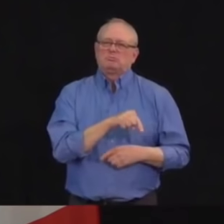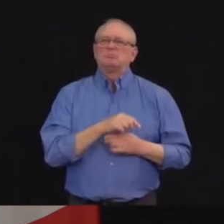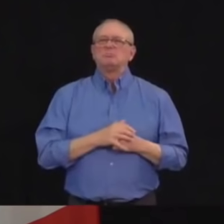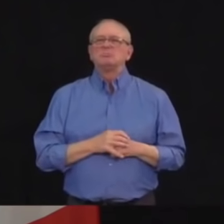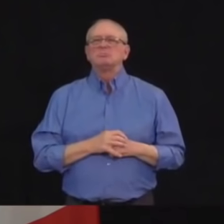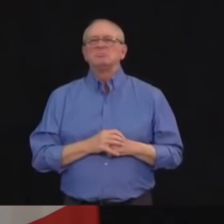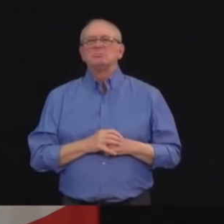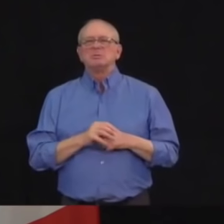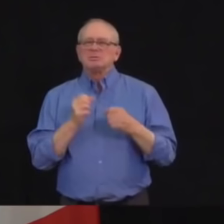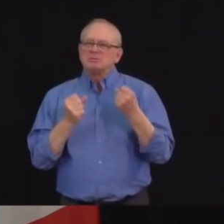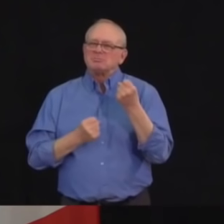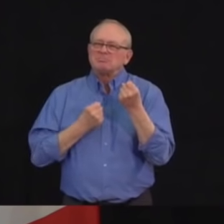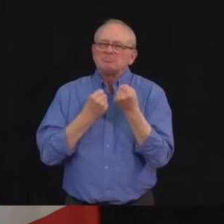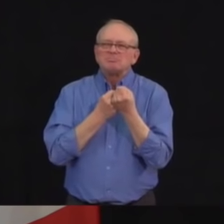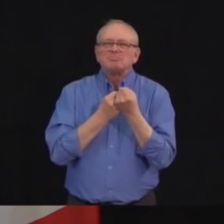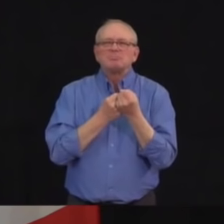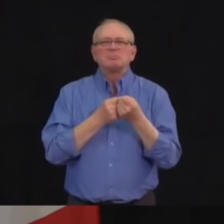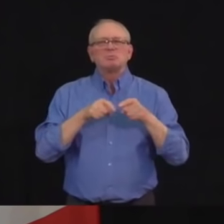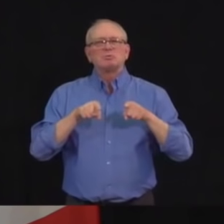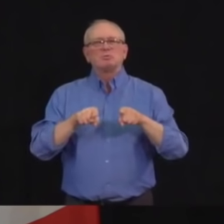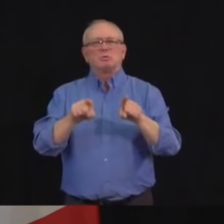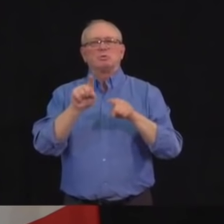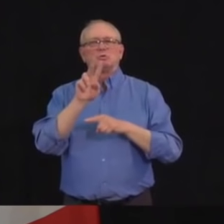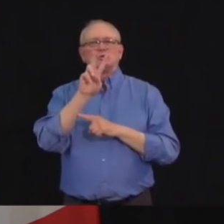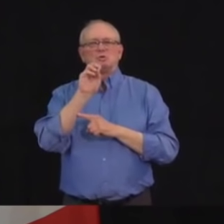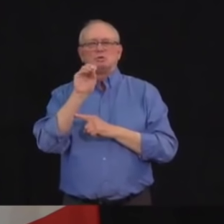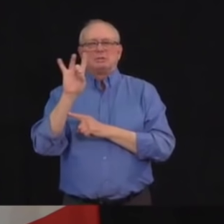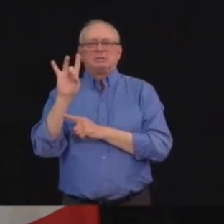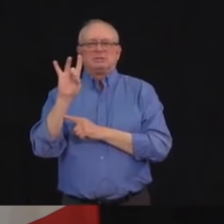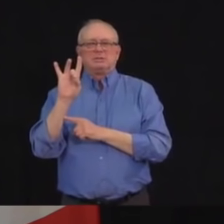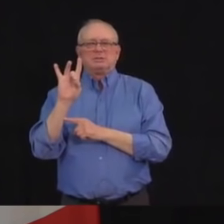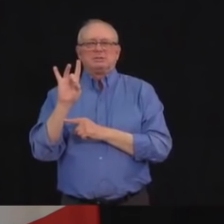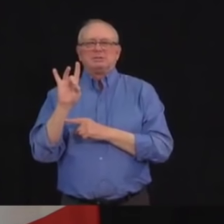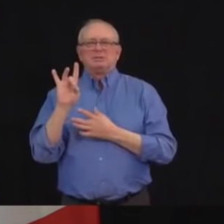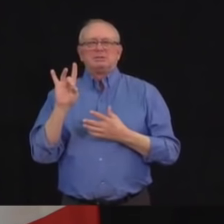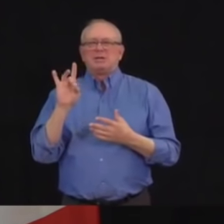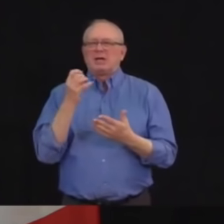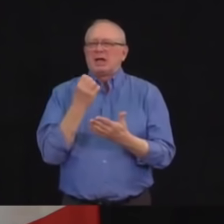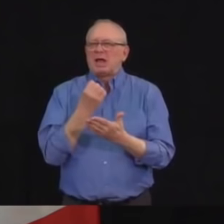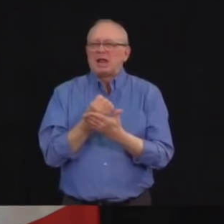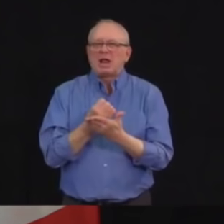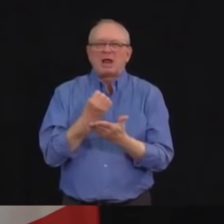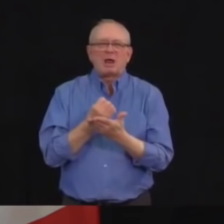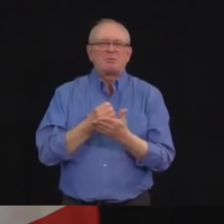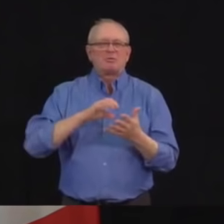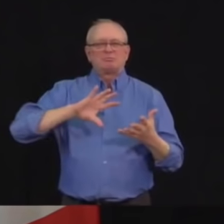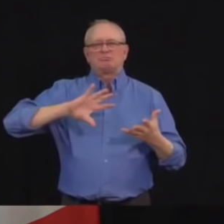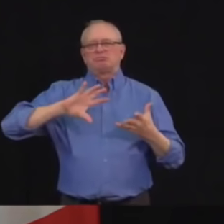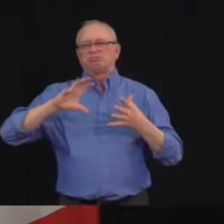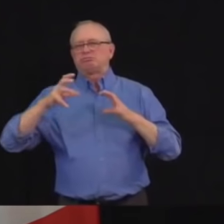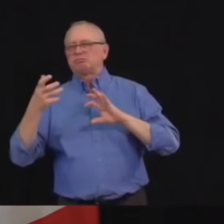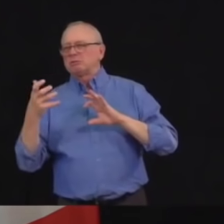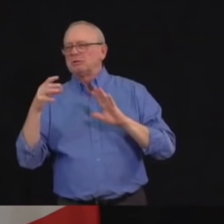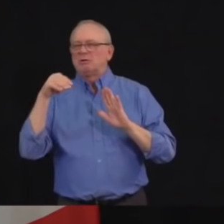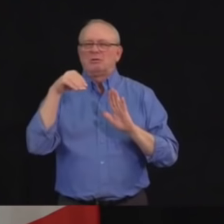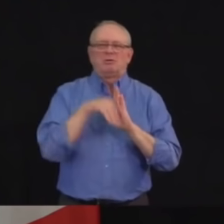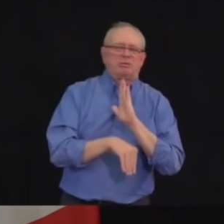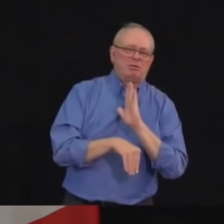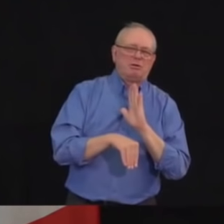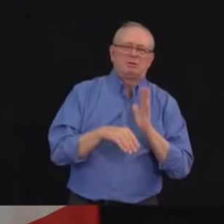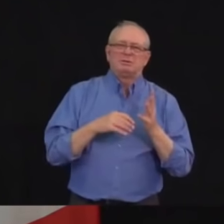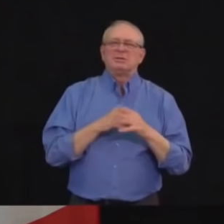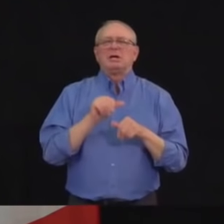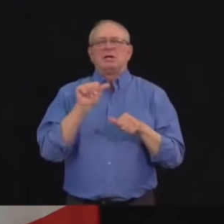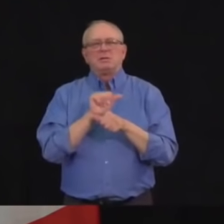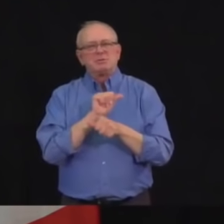during the global financial crisis in 2008-09, and that is one expression of how Alberta has always been